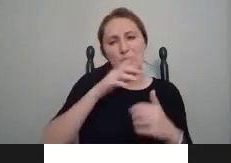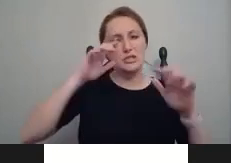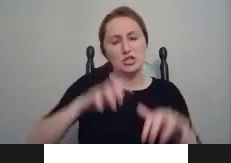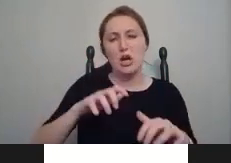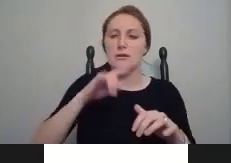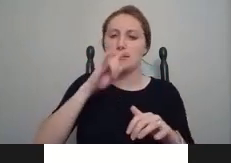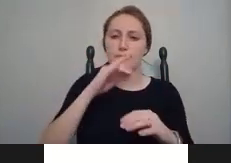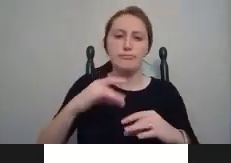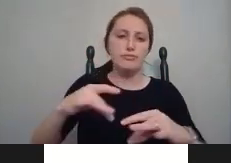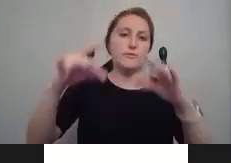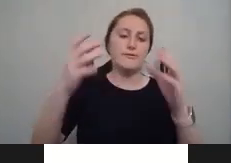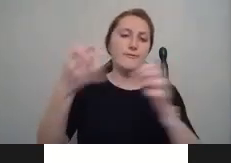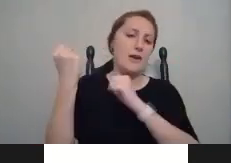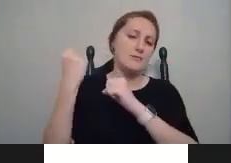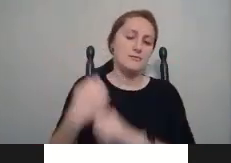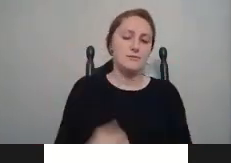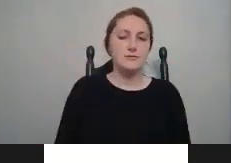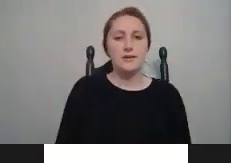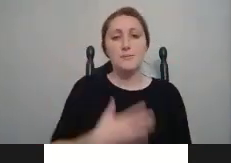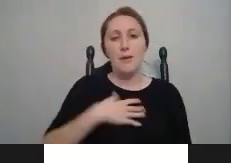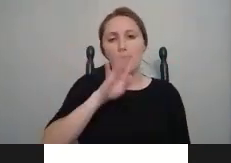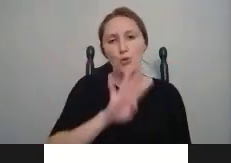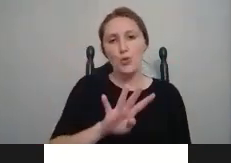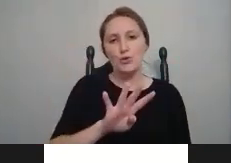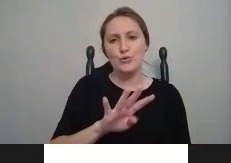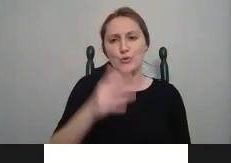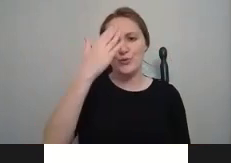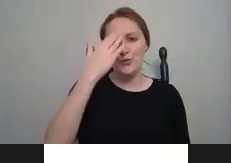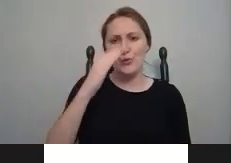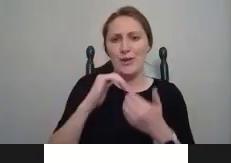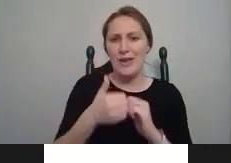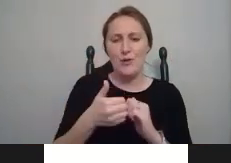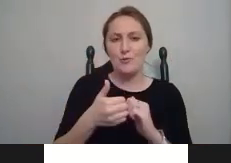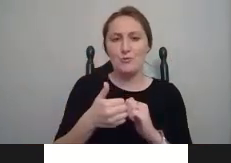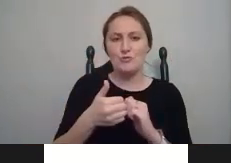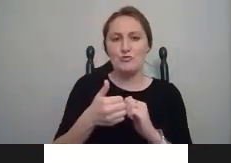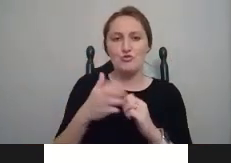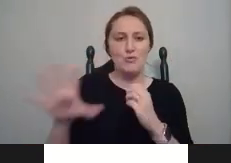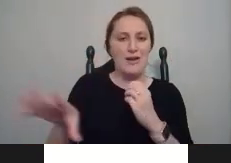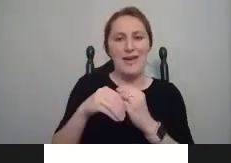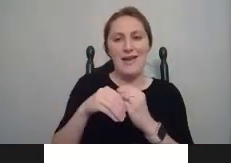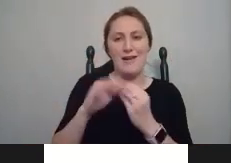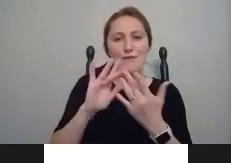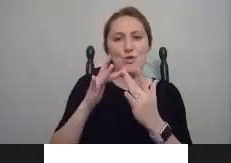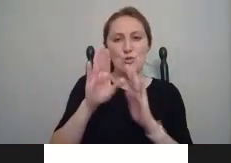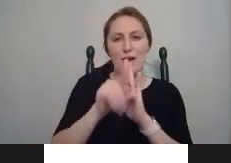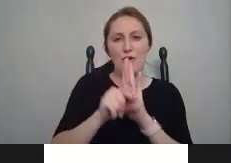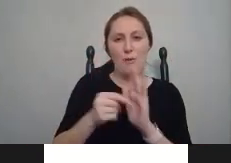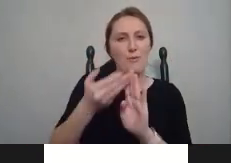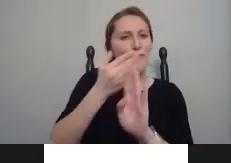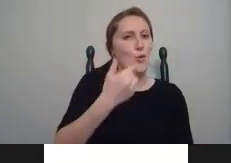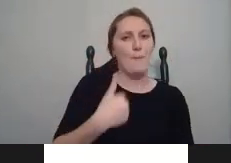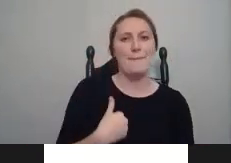them. My 4-year-old knew how to put a virtual background up before I did.